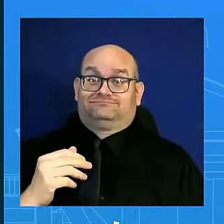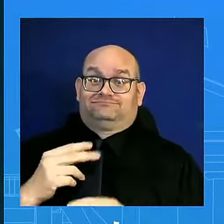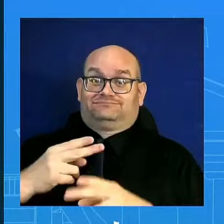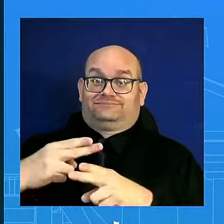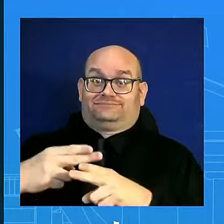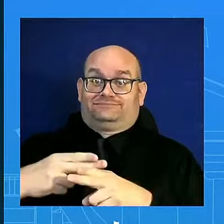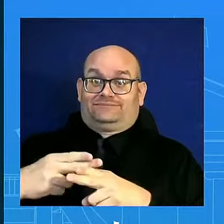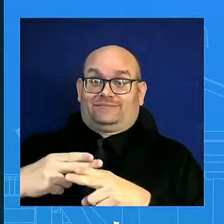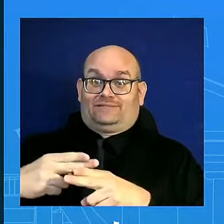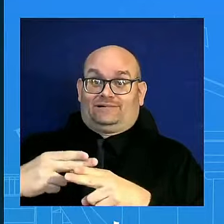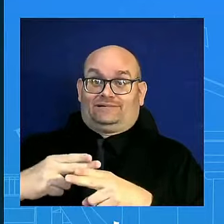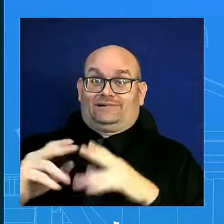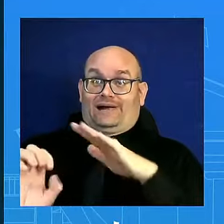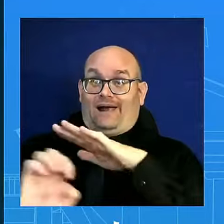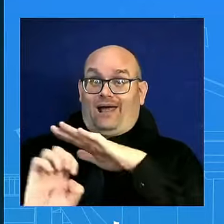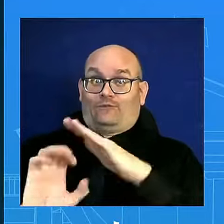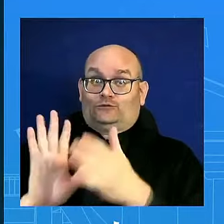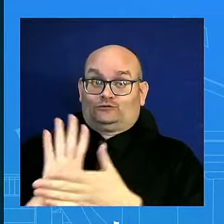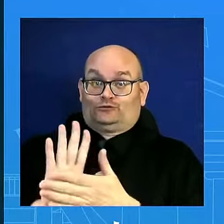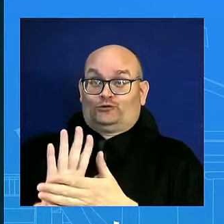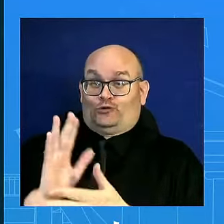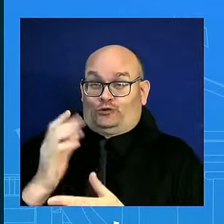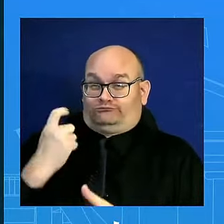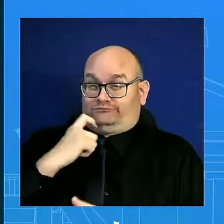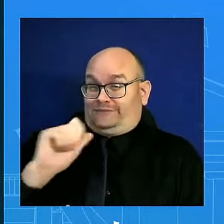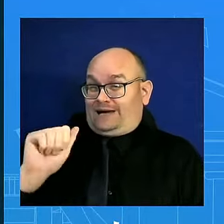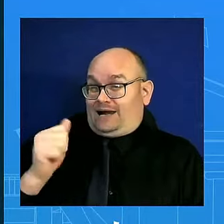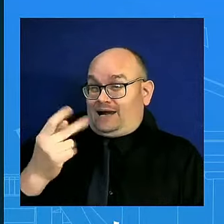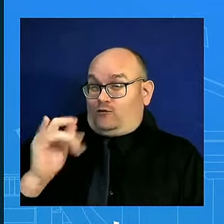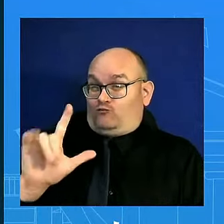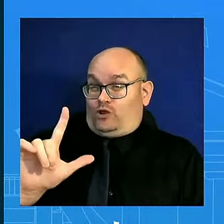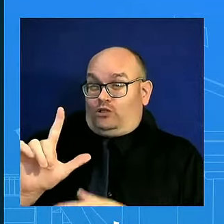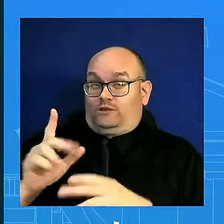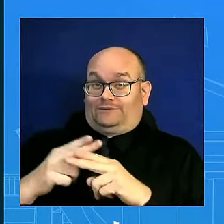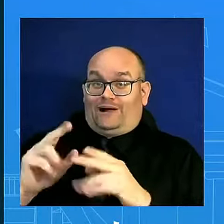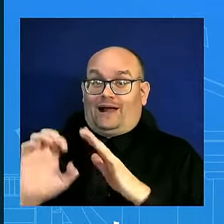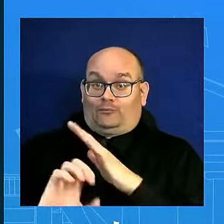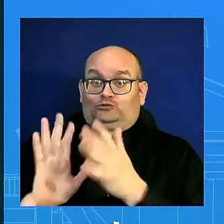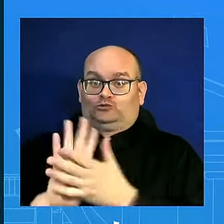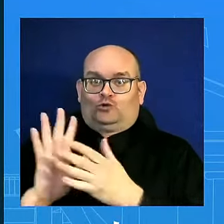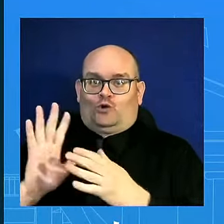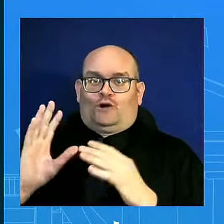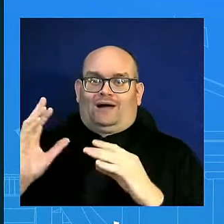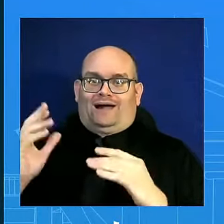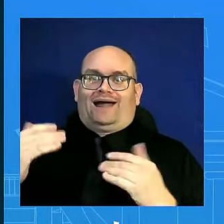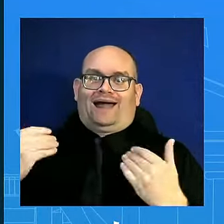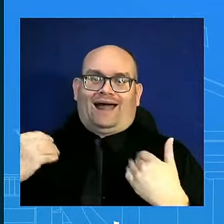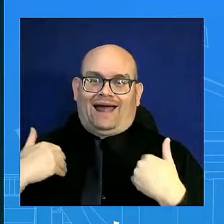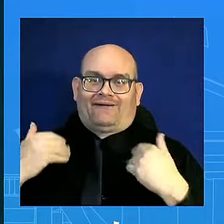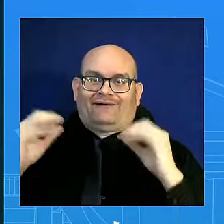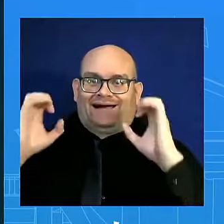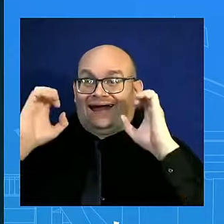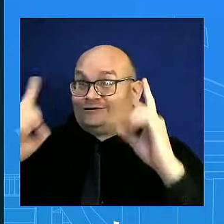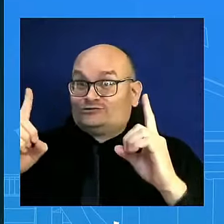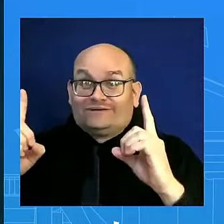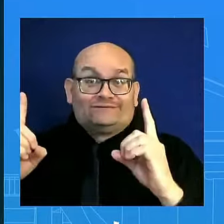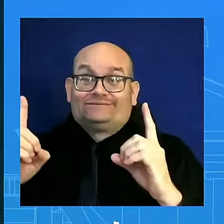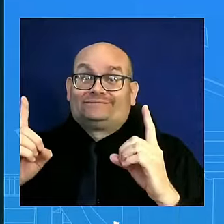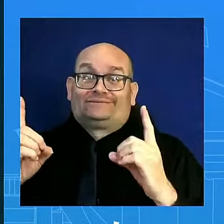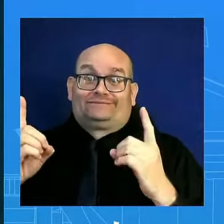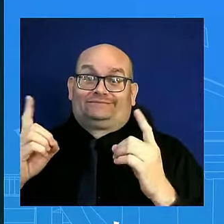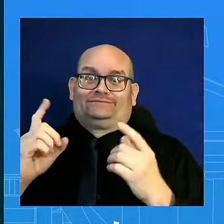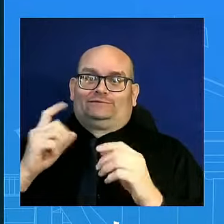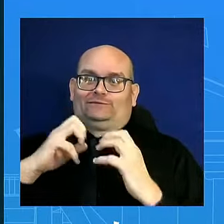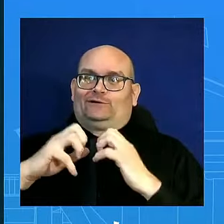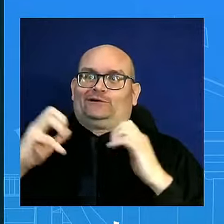for the hundreds of students displaced by the fires, providing the students with the assurance they would have a school to return to by the end of